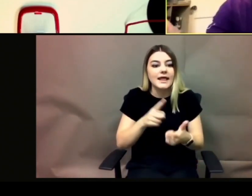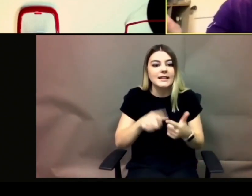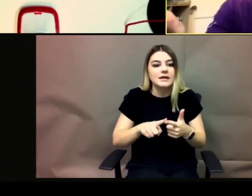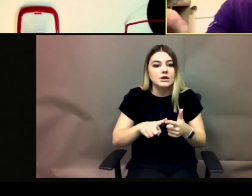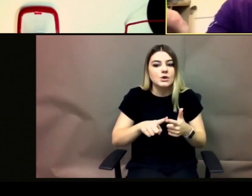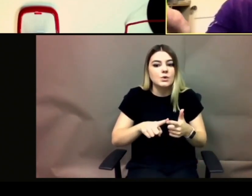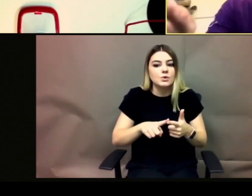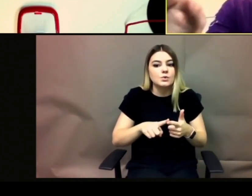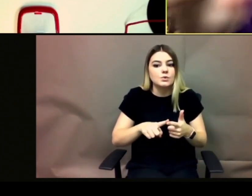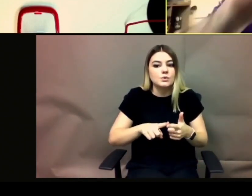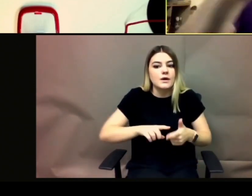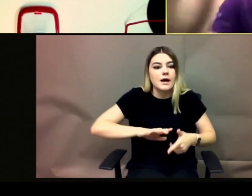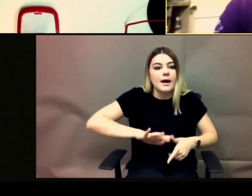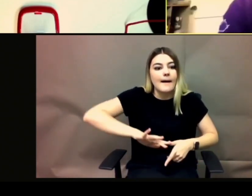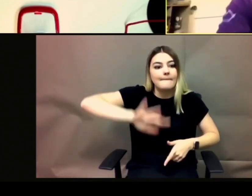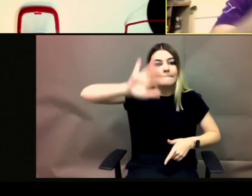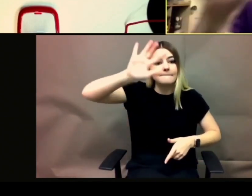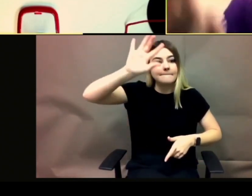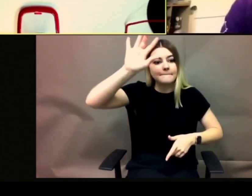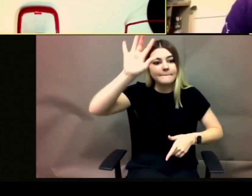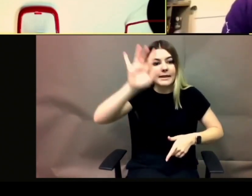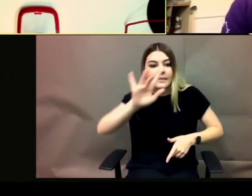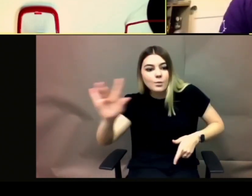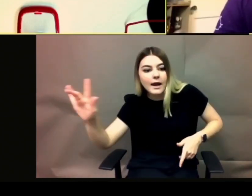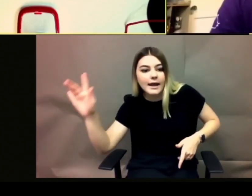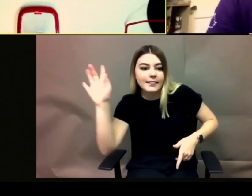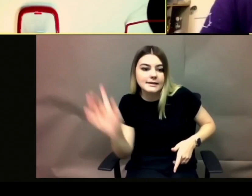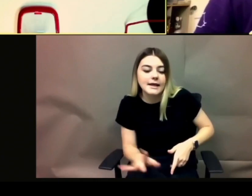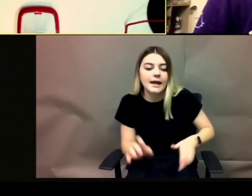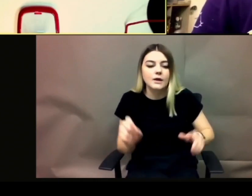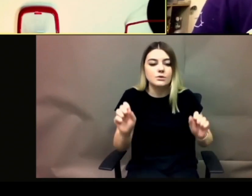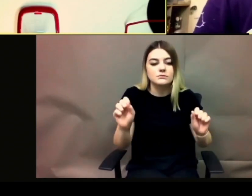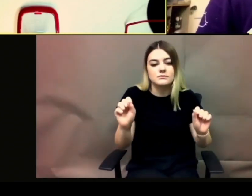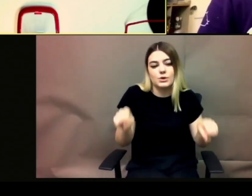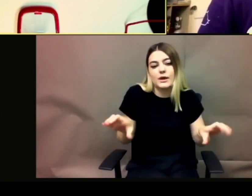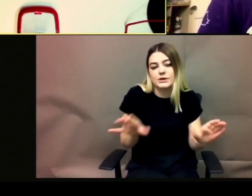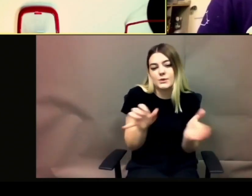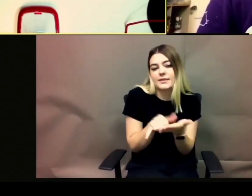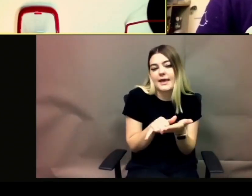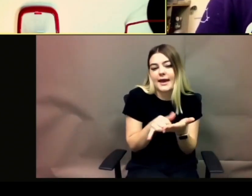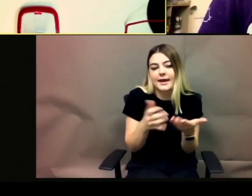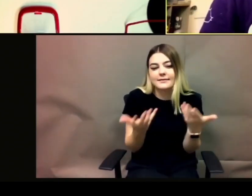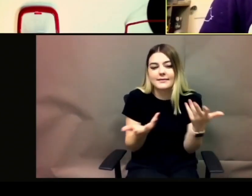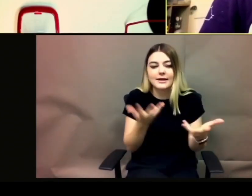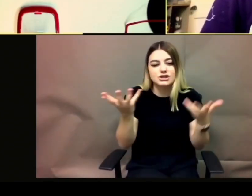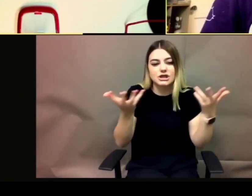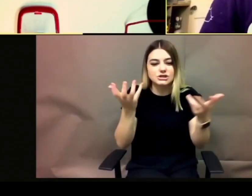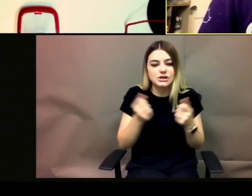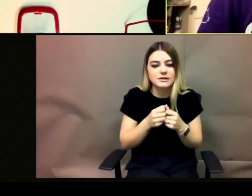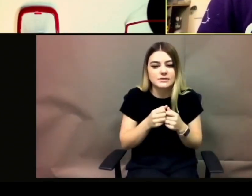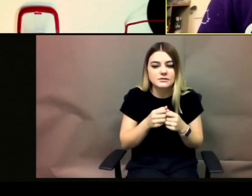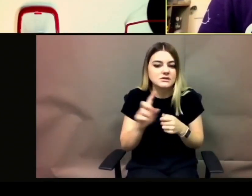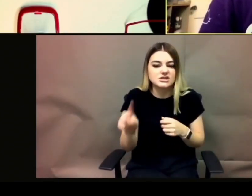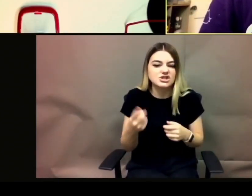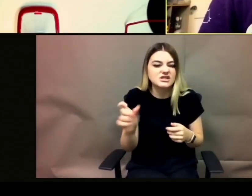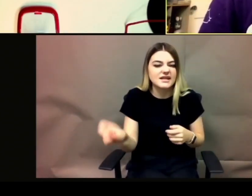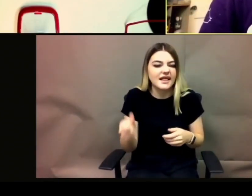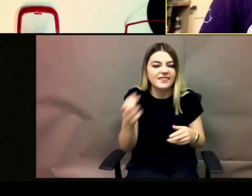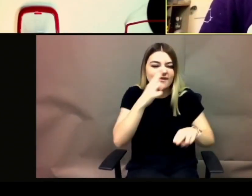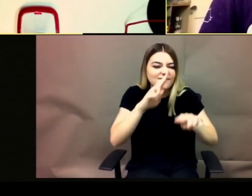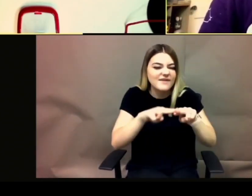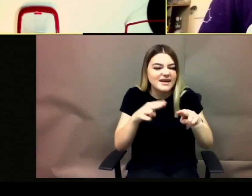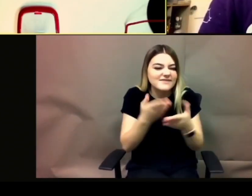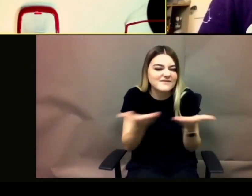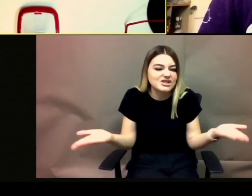then down or something, you can detect that, kind of like a gesture. So it's just another fun